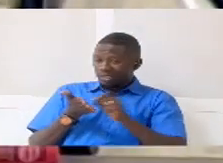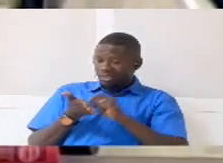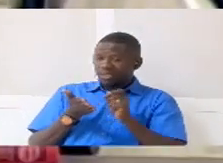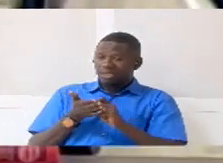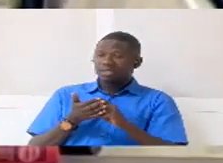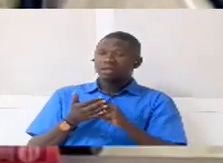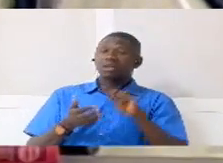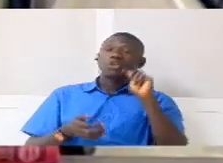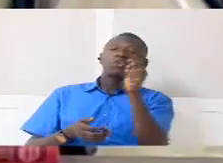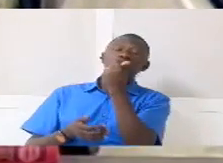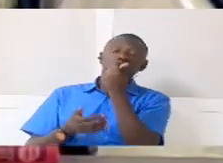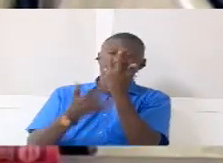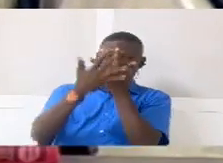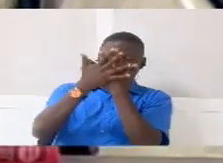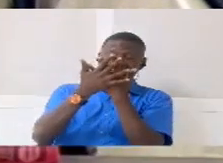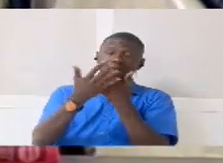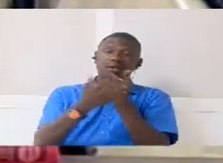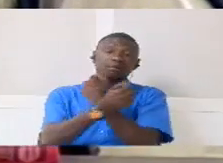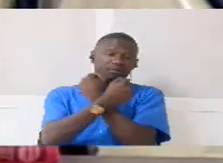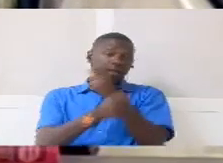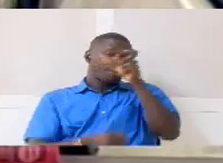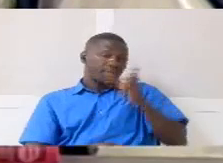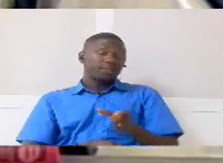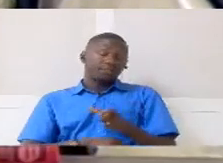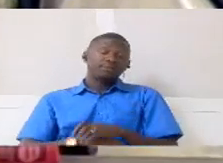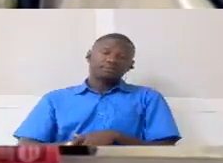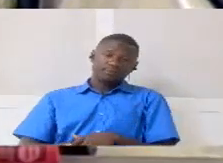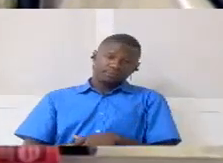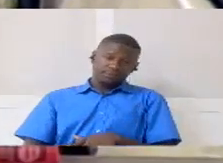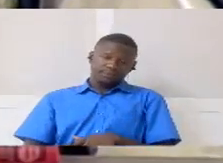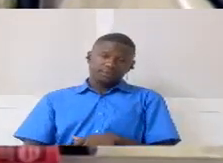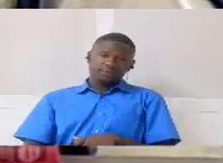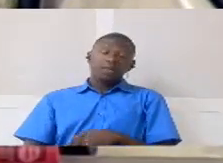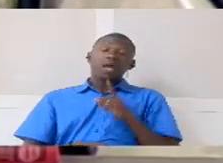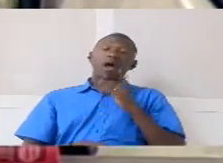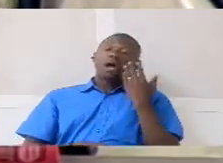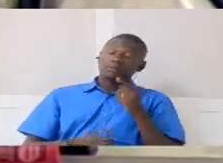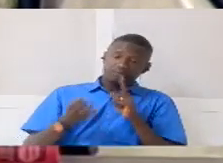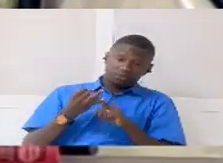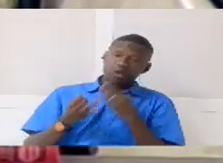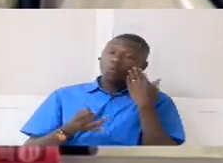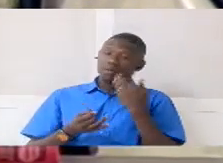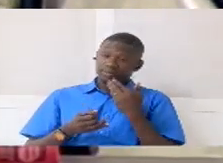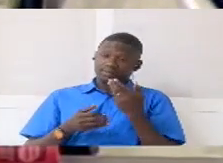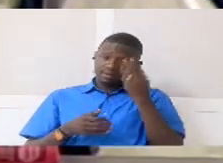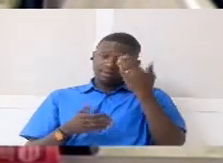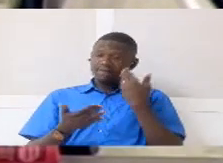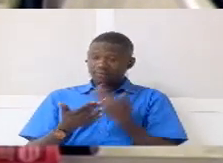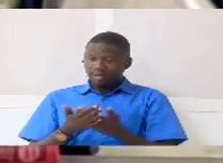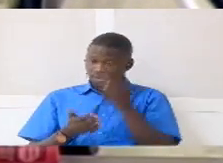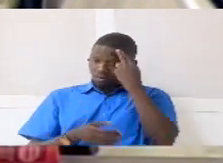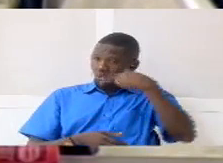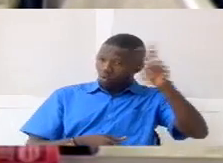in. Nim prisoner bese kam fana itu lake ila kaitul de. And when prisoners have been released, they also prepare their